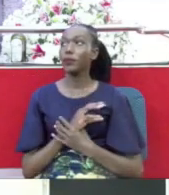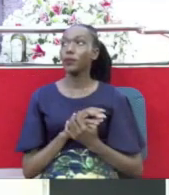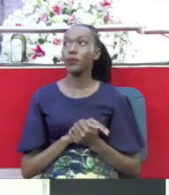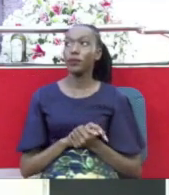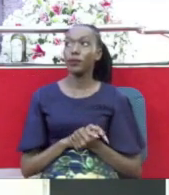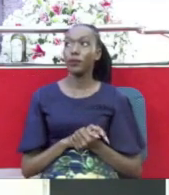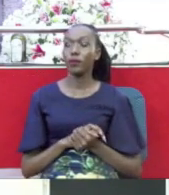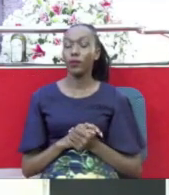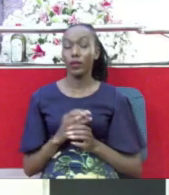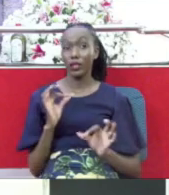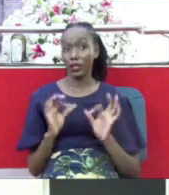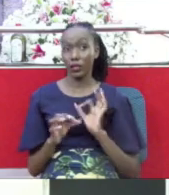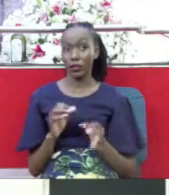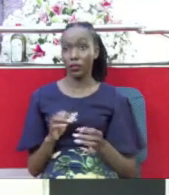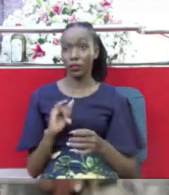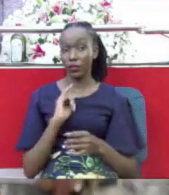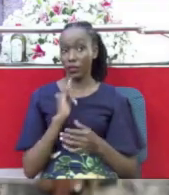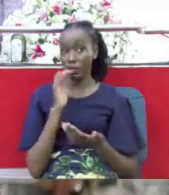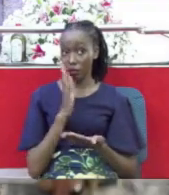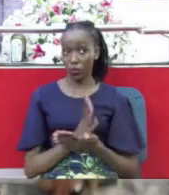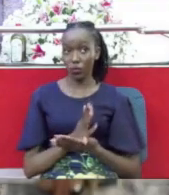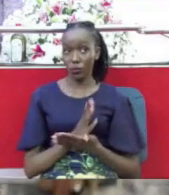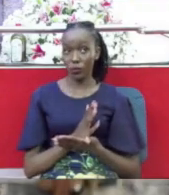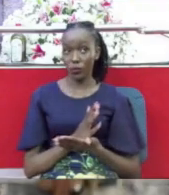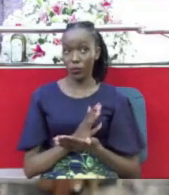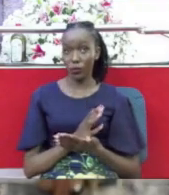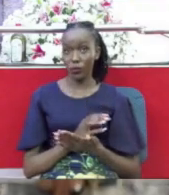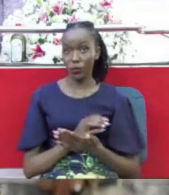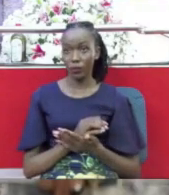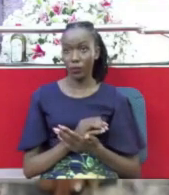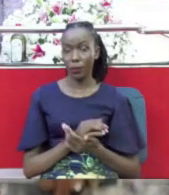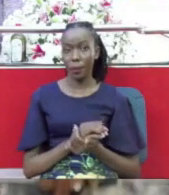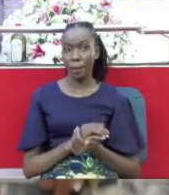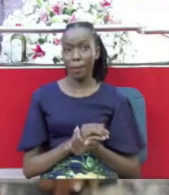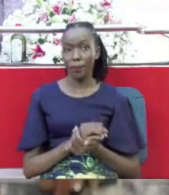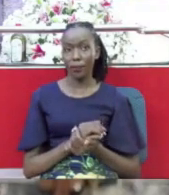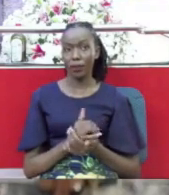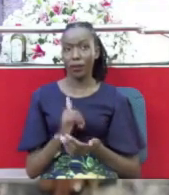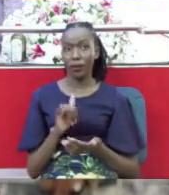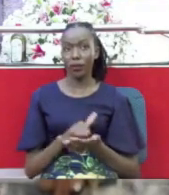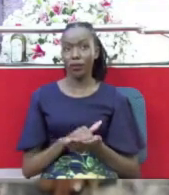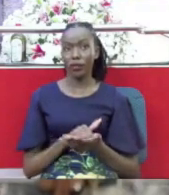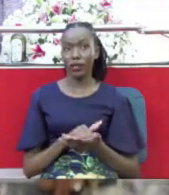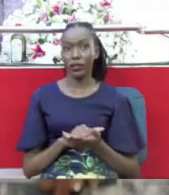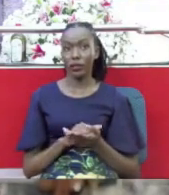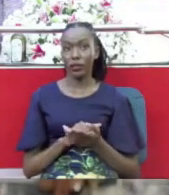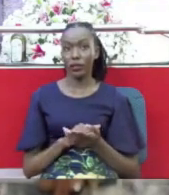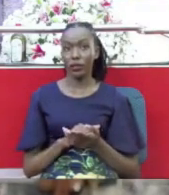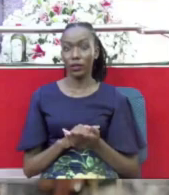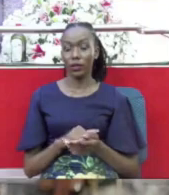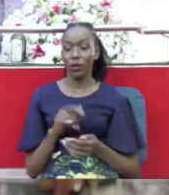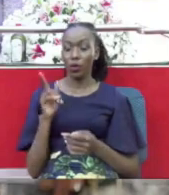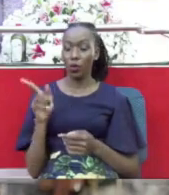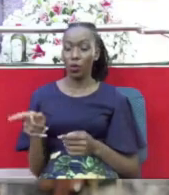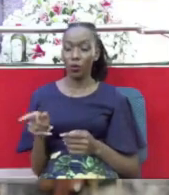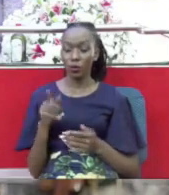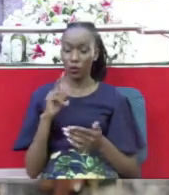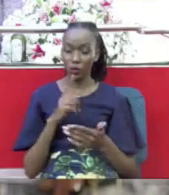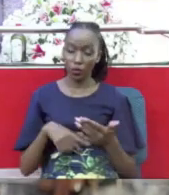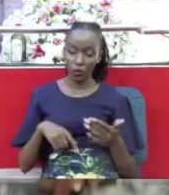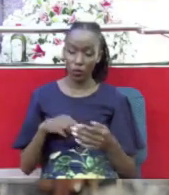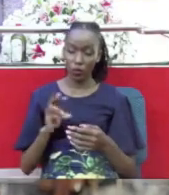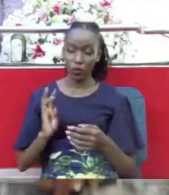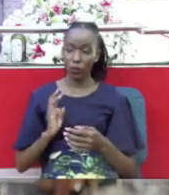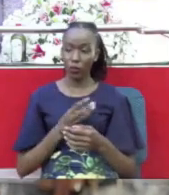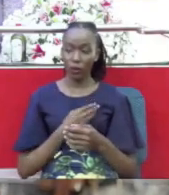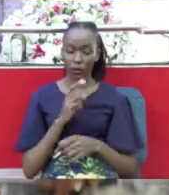if it is true, na kama ni ukweli, that those are realities we are faced with. Yes, I acknowledge also a third reality